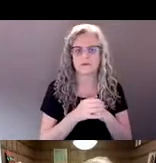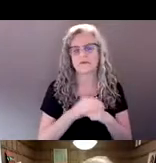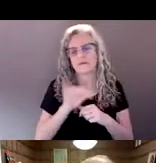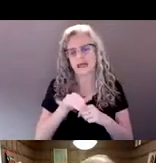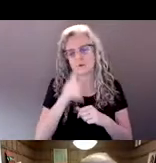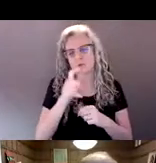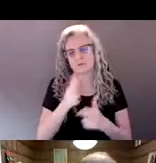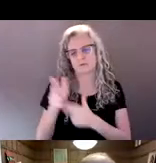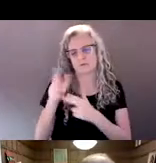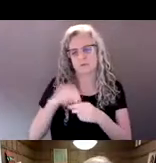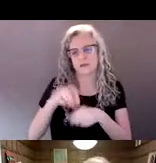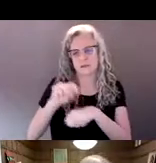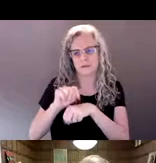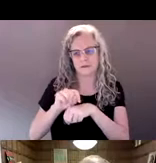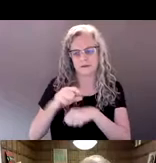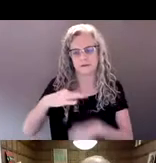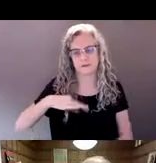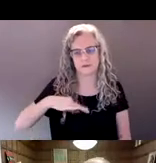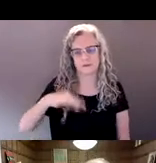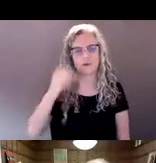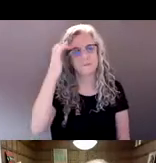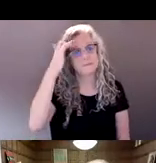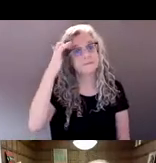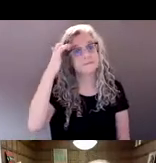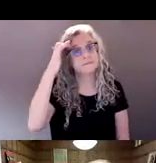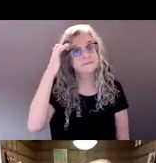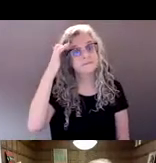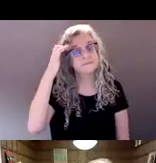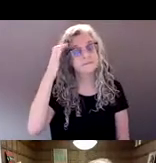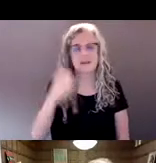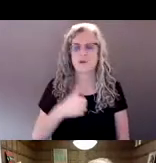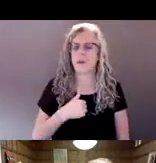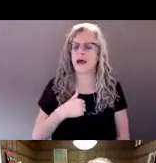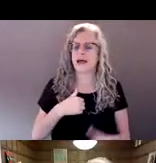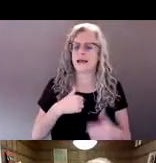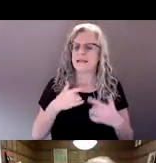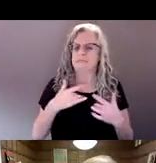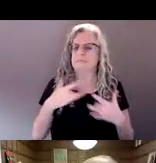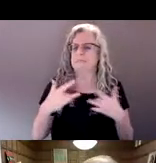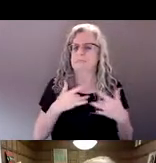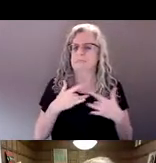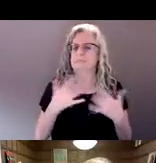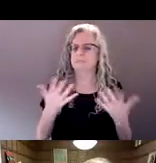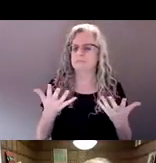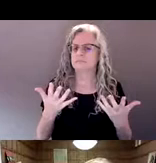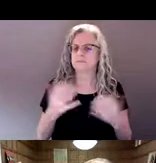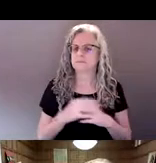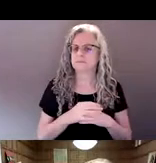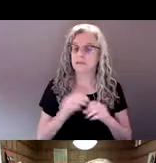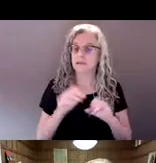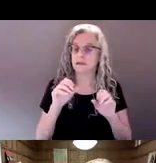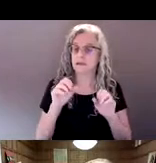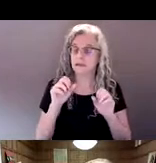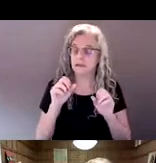So here's a question that worries me. Could the many people of goodwill in the world